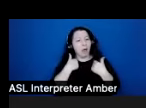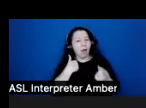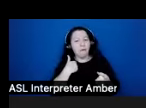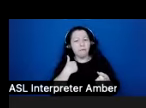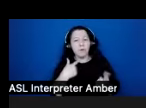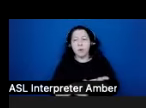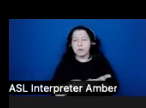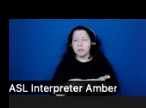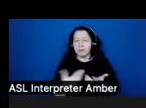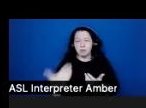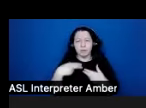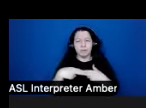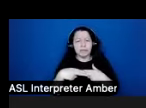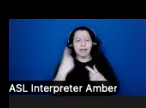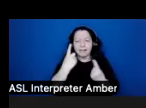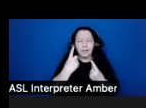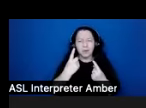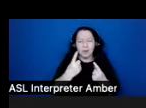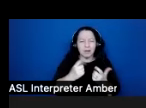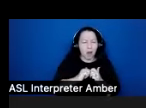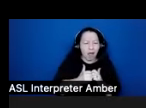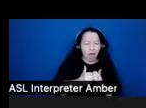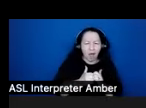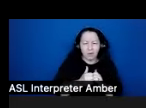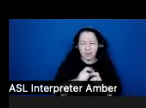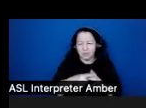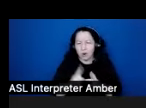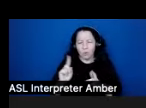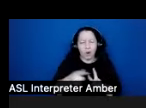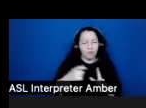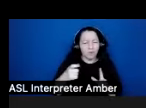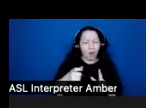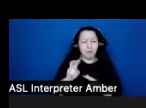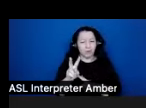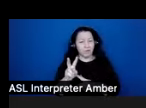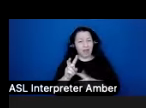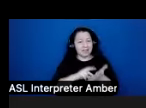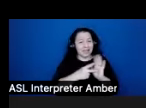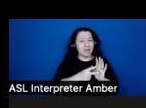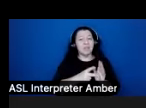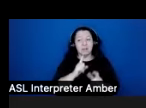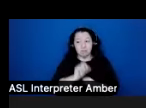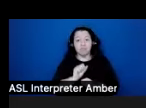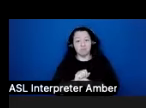right, like thinking about those root causes, that sexual violence was intentional and used as a tool of oppression.